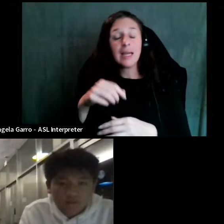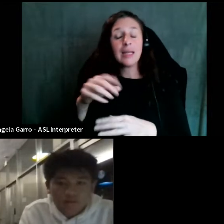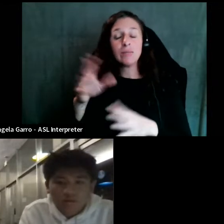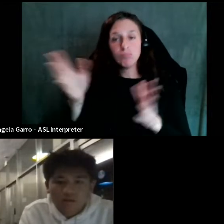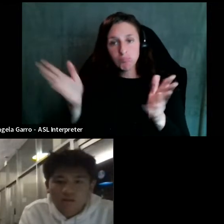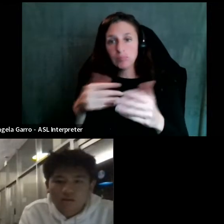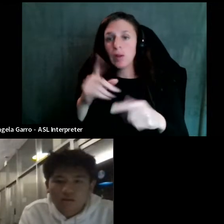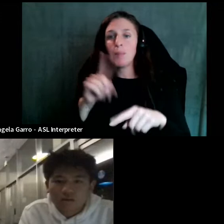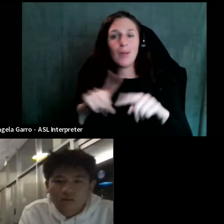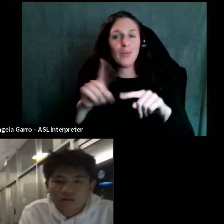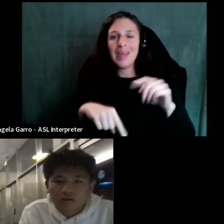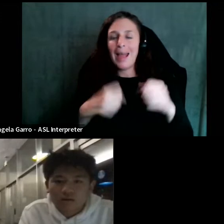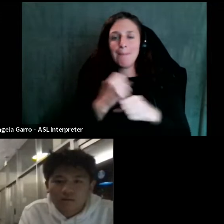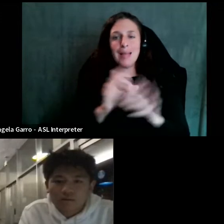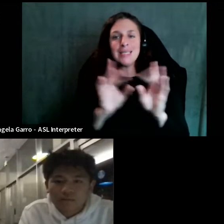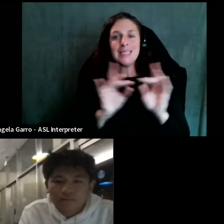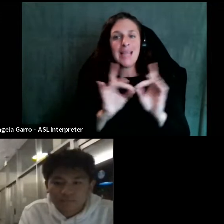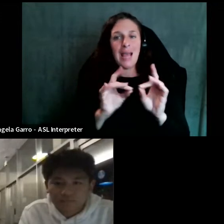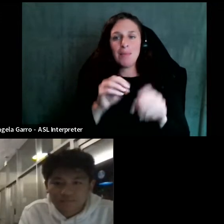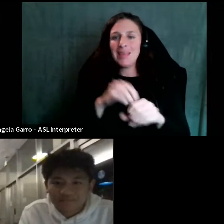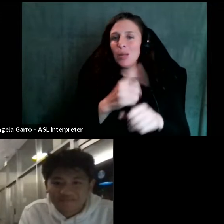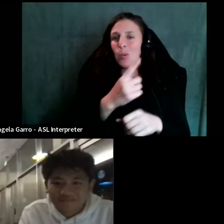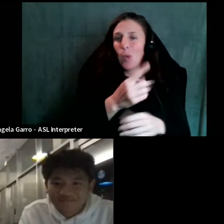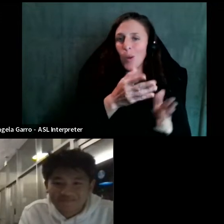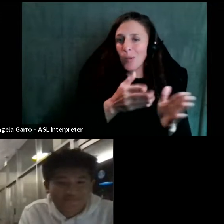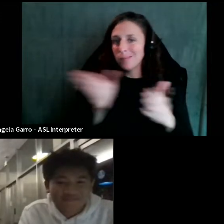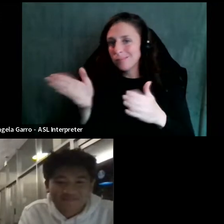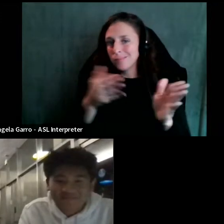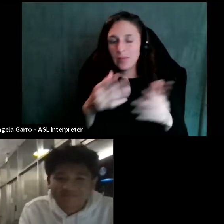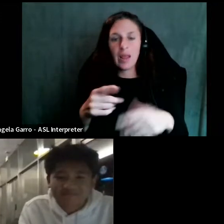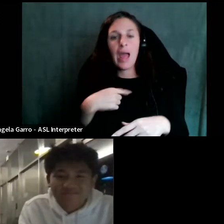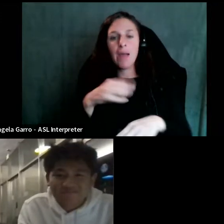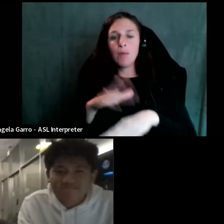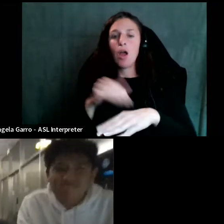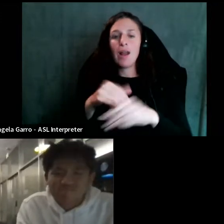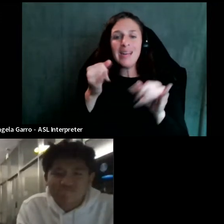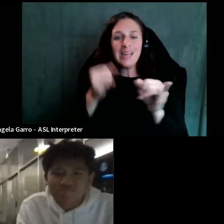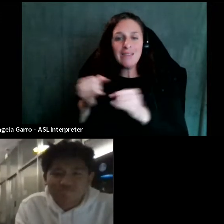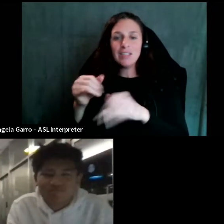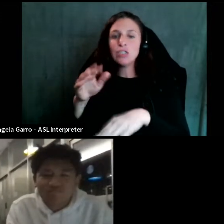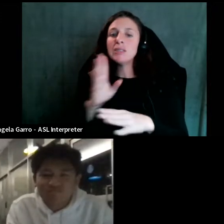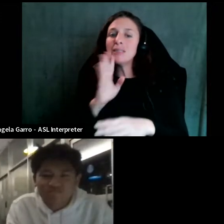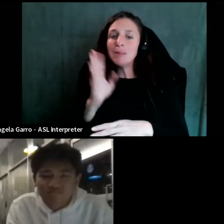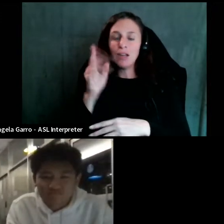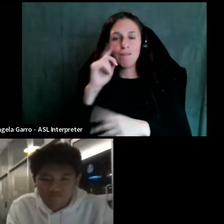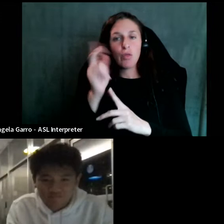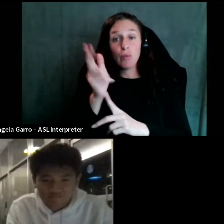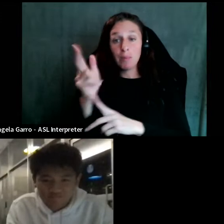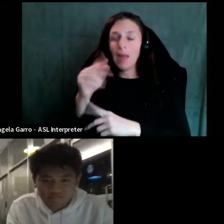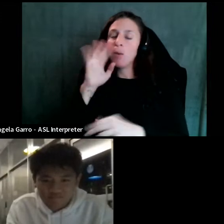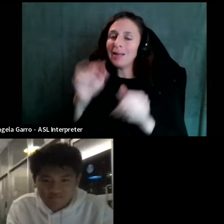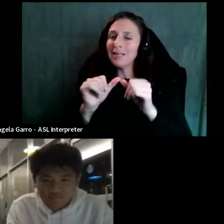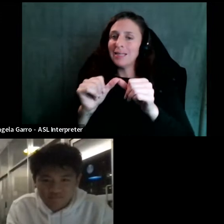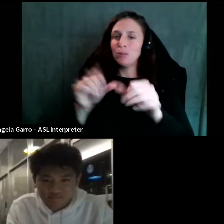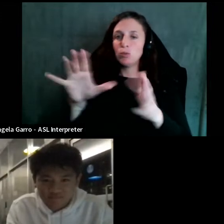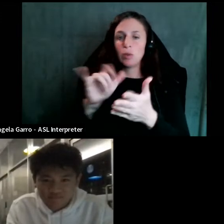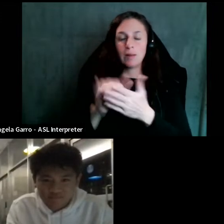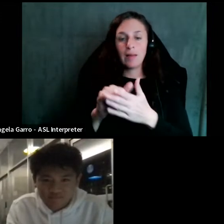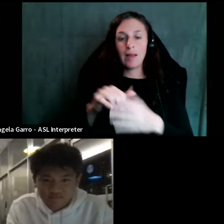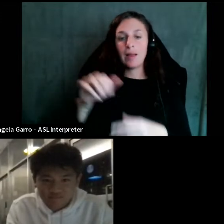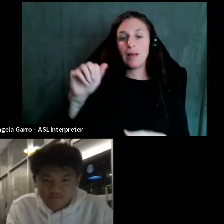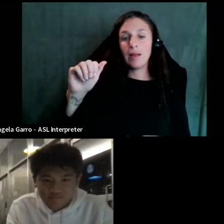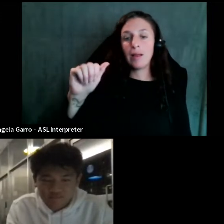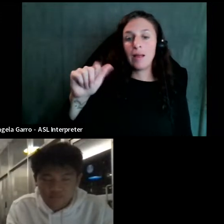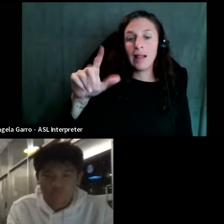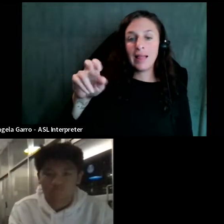towards it in one way or the other. I'm calling on individual speakers for 3 minutes, and I'm going to keep doing that. Okay, so Alina Shaw,